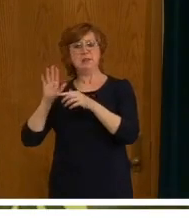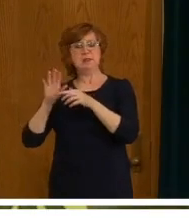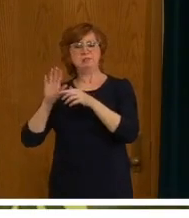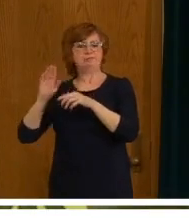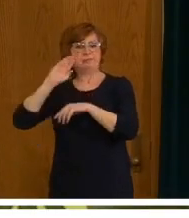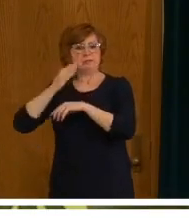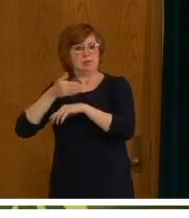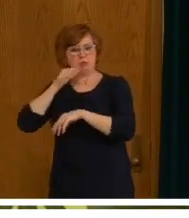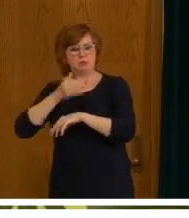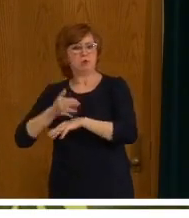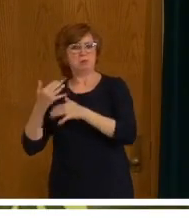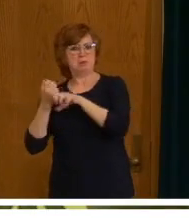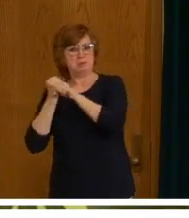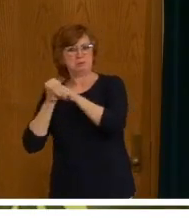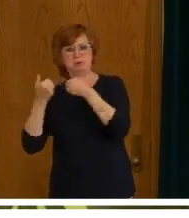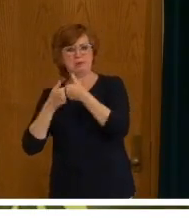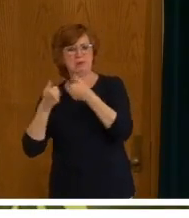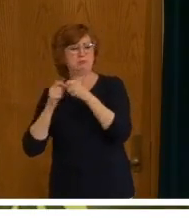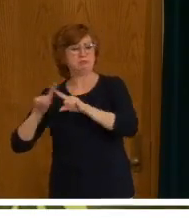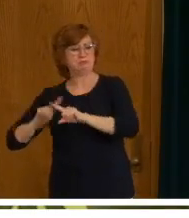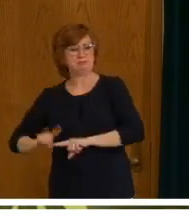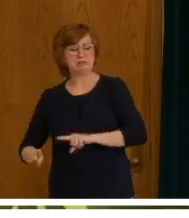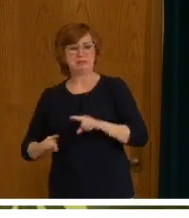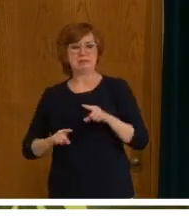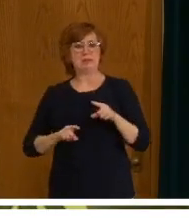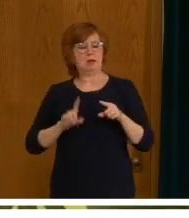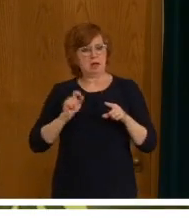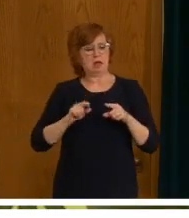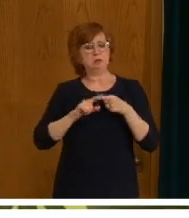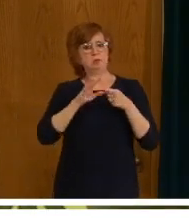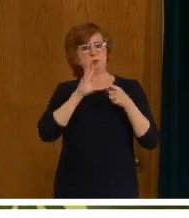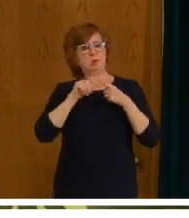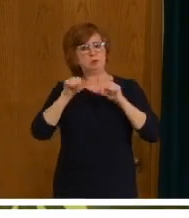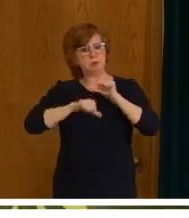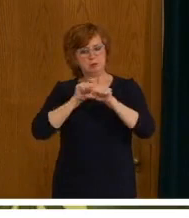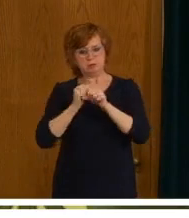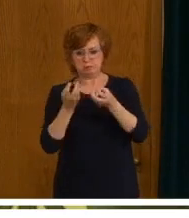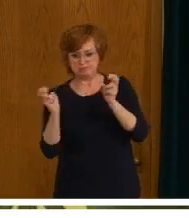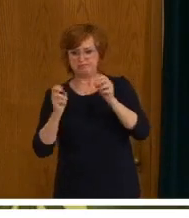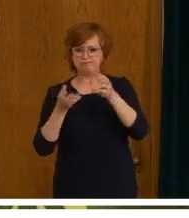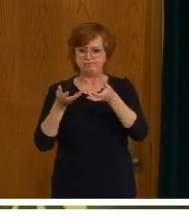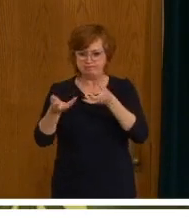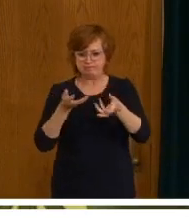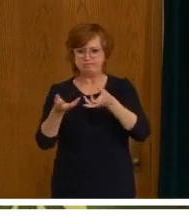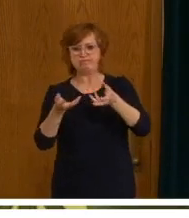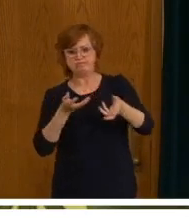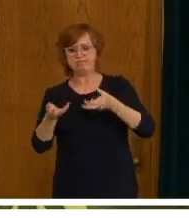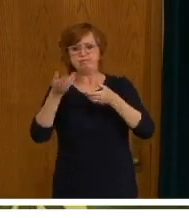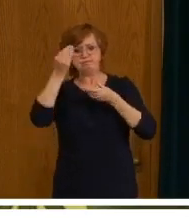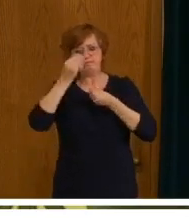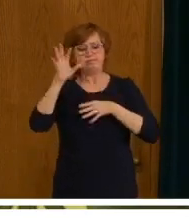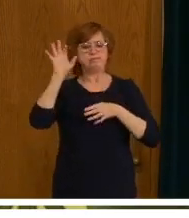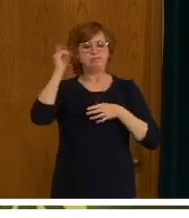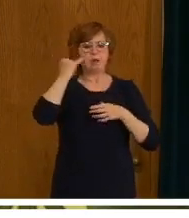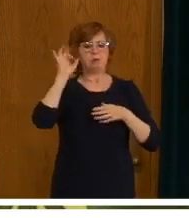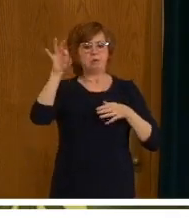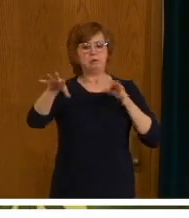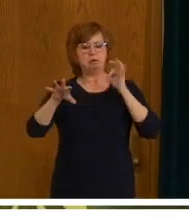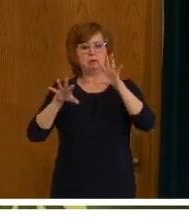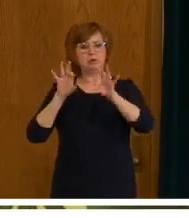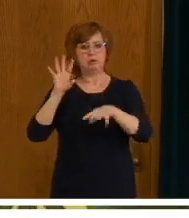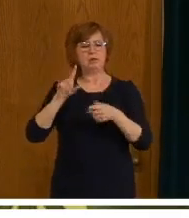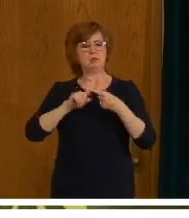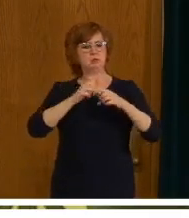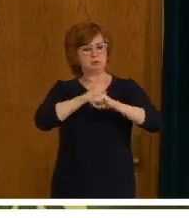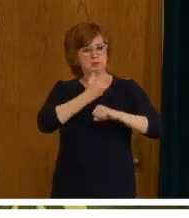same. That's how we are ultimately going to protect ourselves and our neighbors and our community. That's how we will hit the thresholds